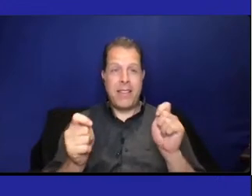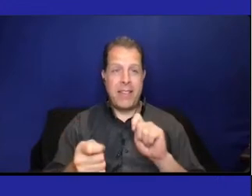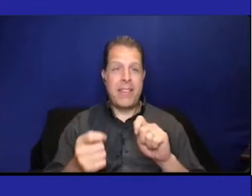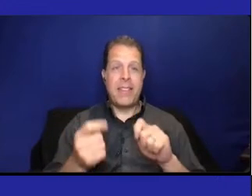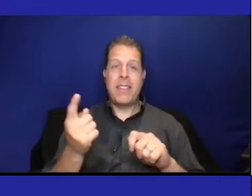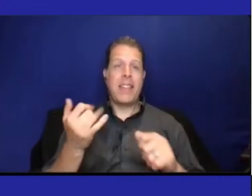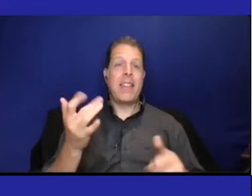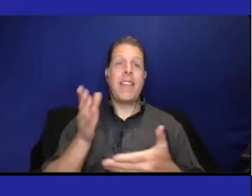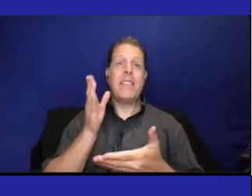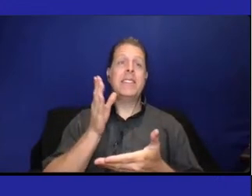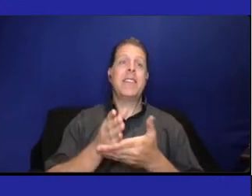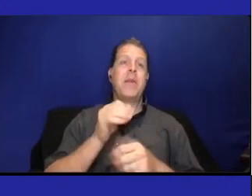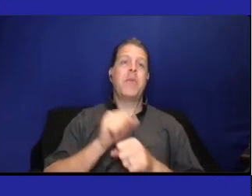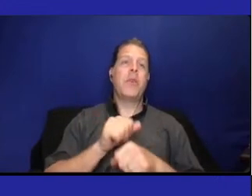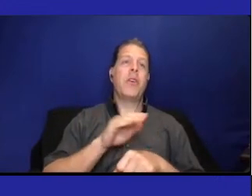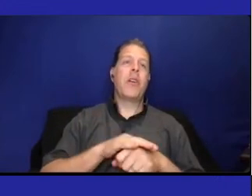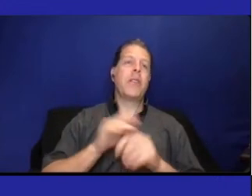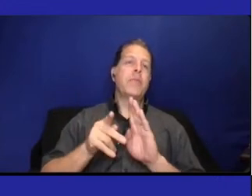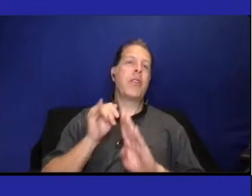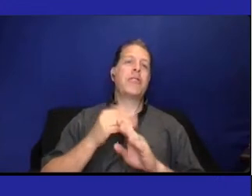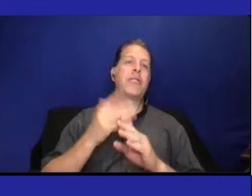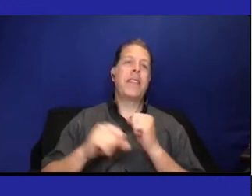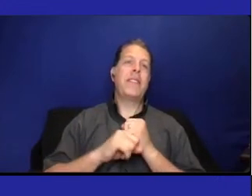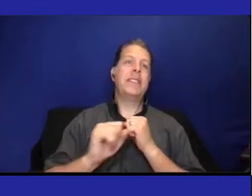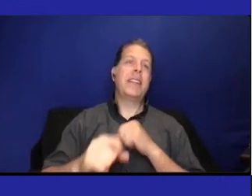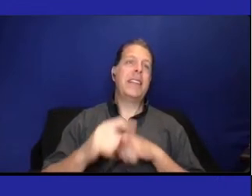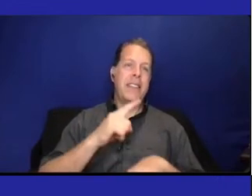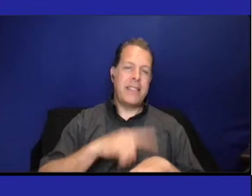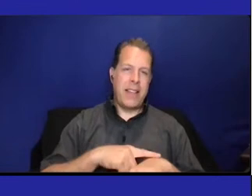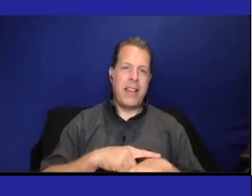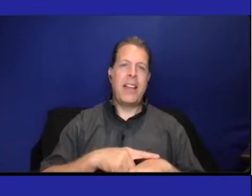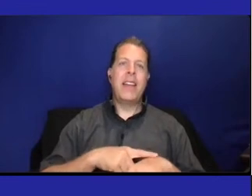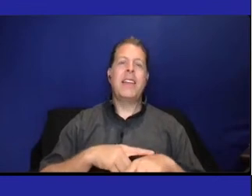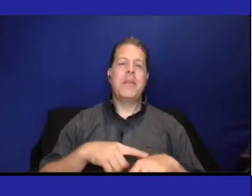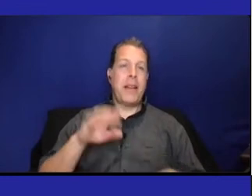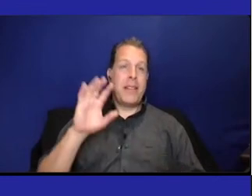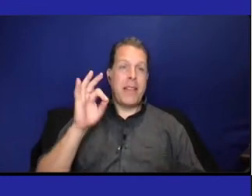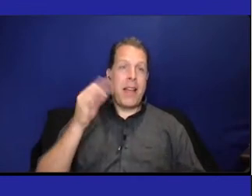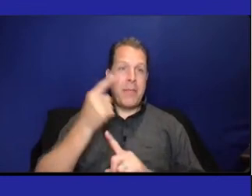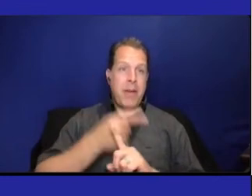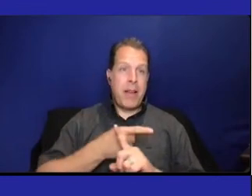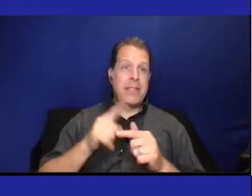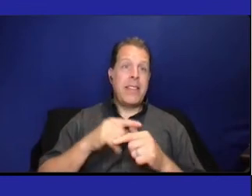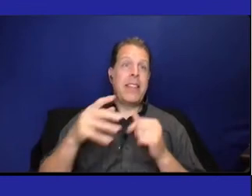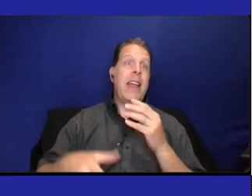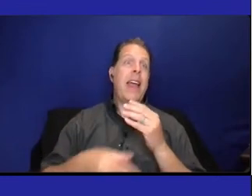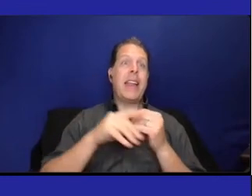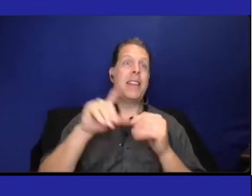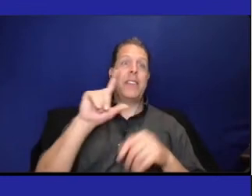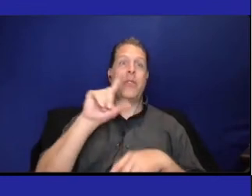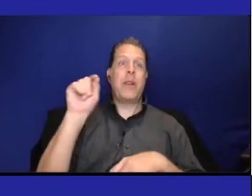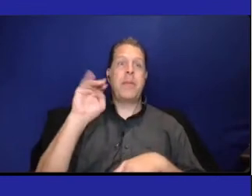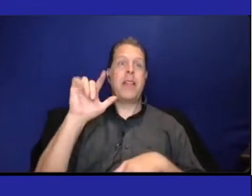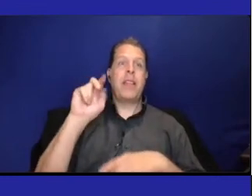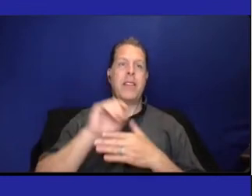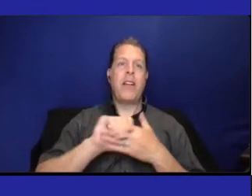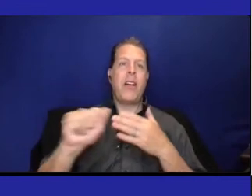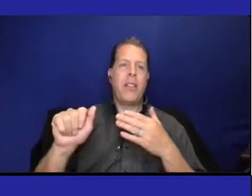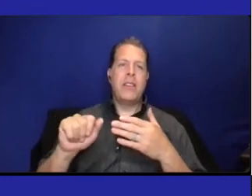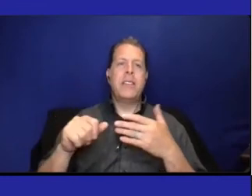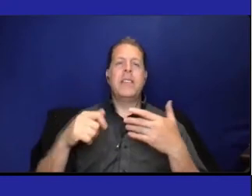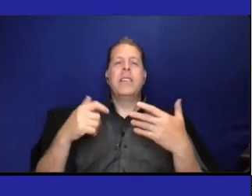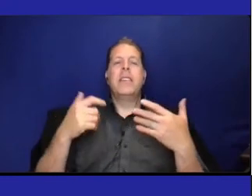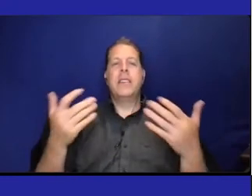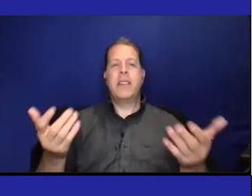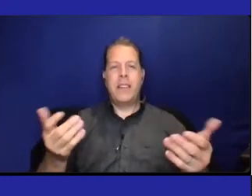stopped work on the project, extended the time by 9 months, and added $20 million to the project. They seem to